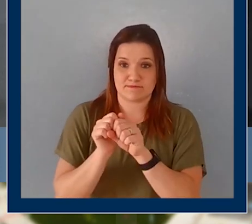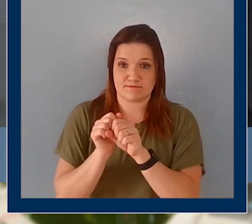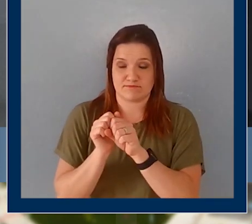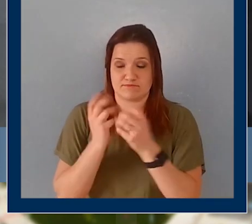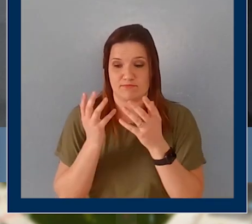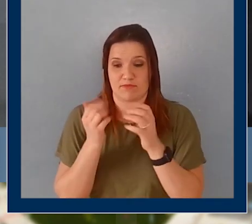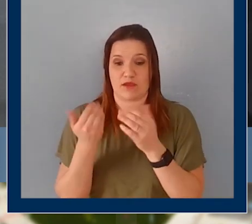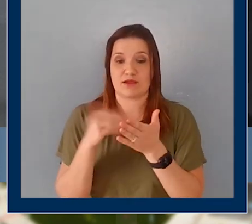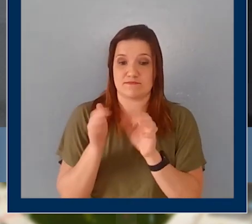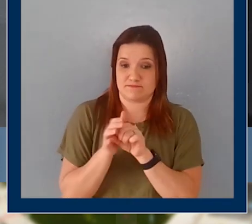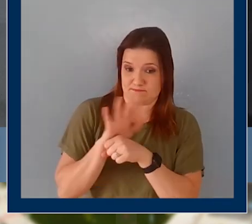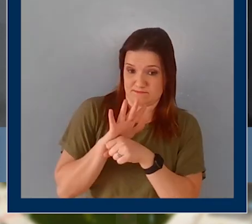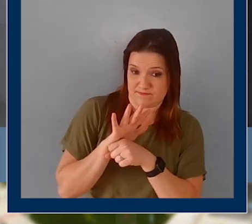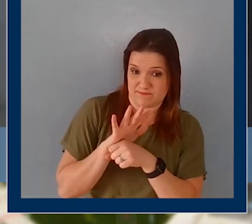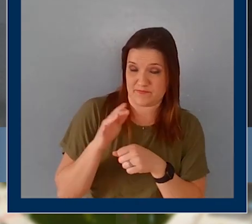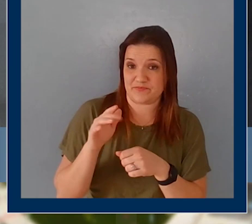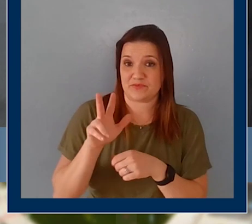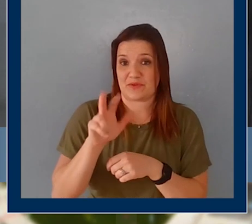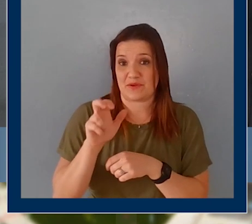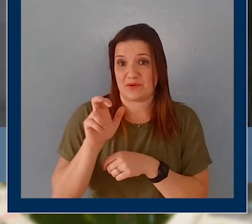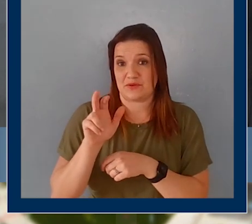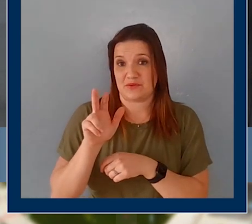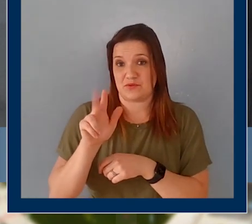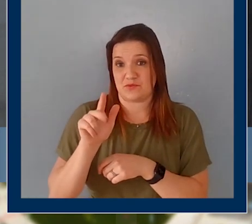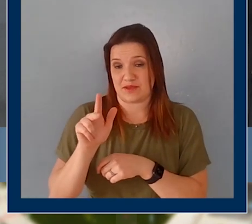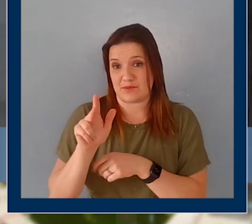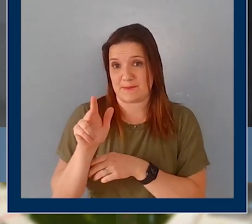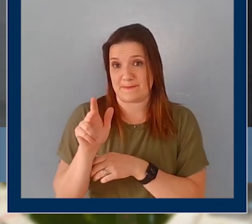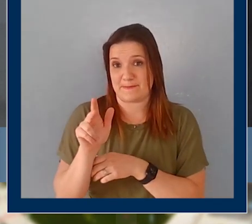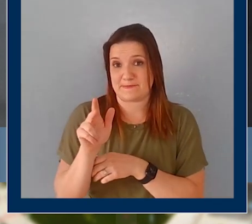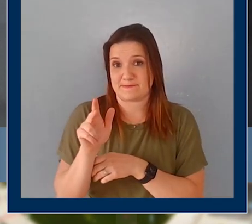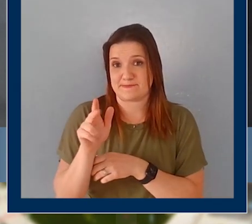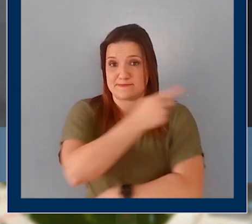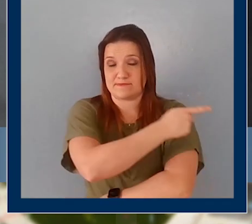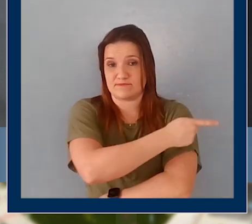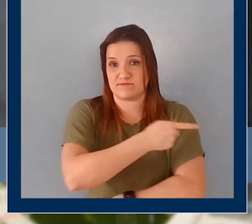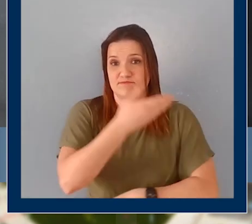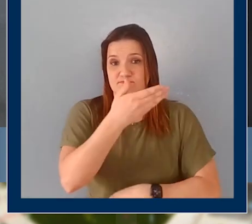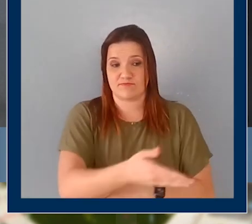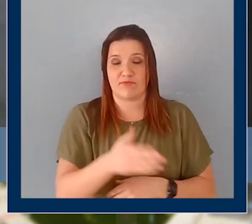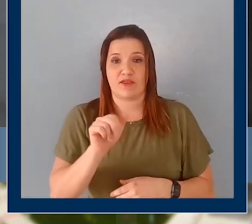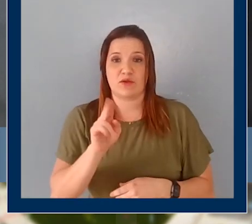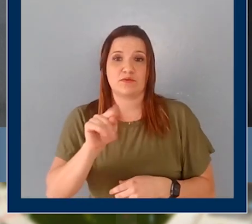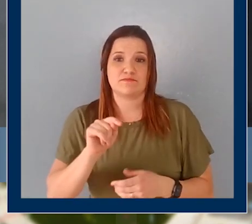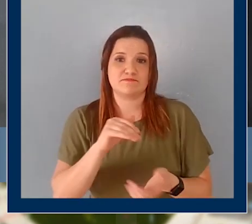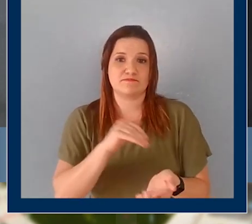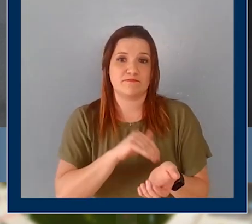and respiratory therapists and so forth. Well, they're not only exhausted, but some of them are sick. Yes, but that'll probably be